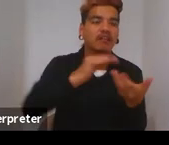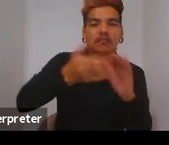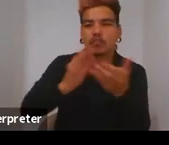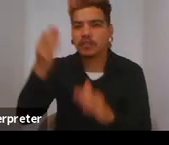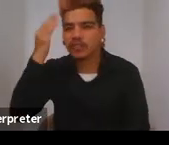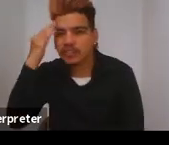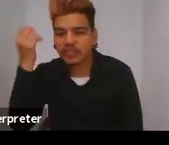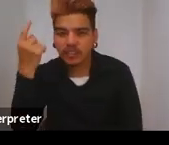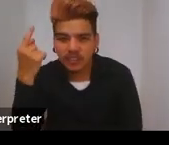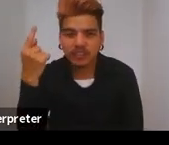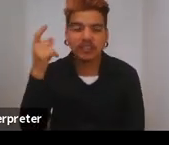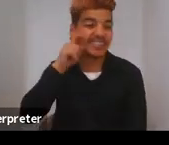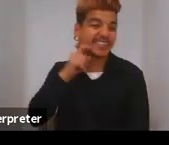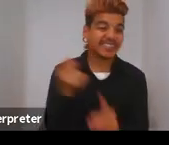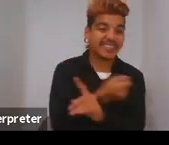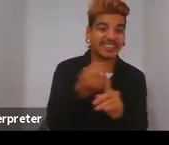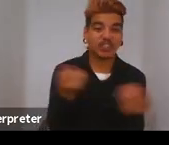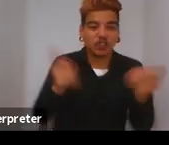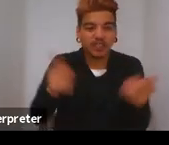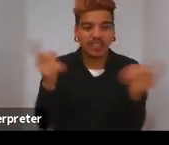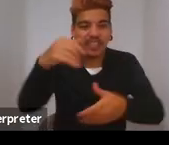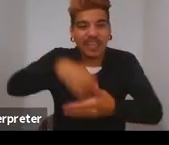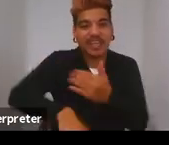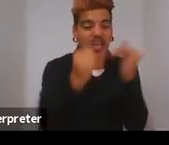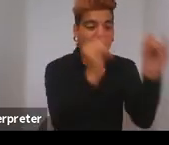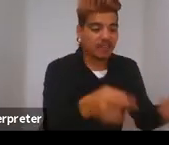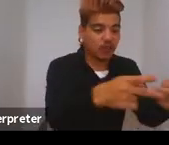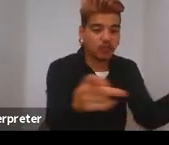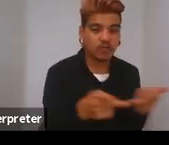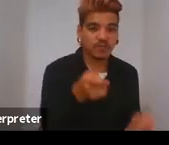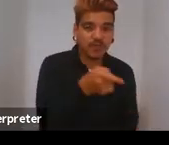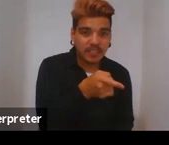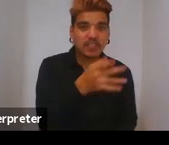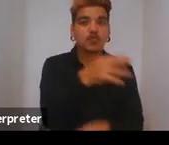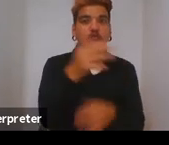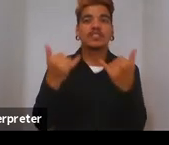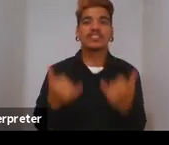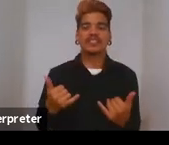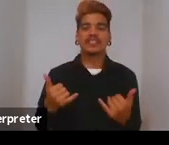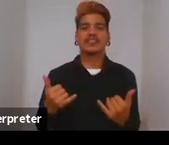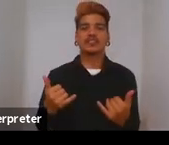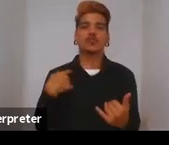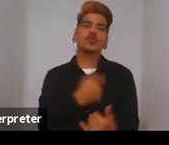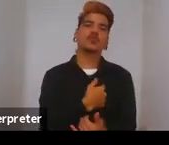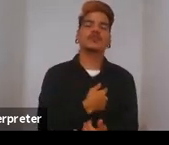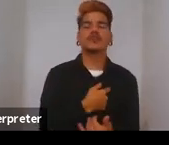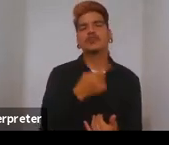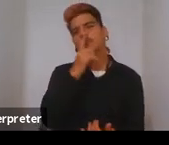sexual assault that is happening in individual spaces. So today we're just going to